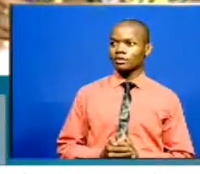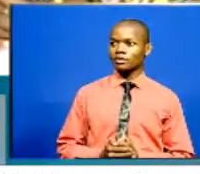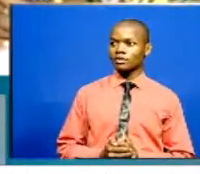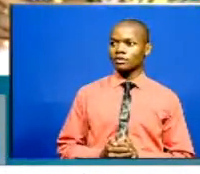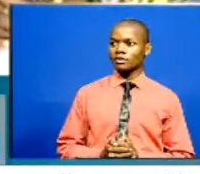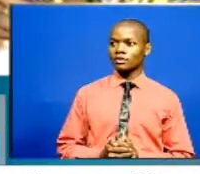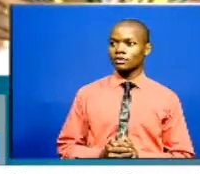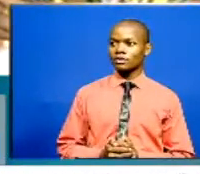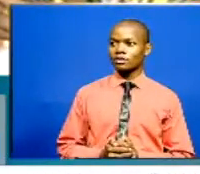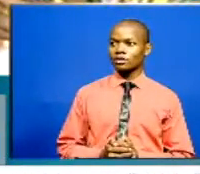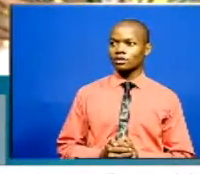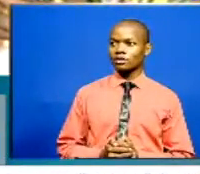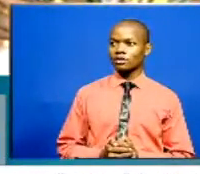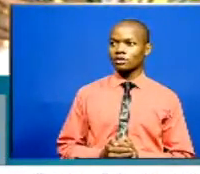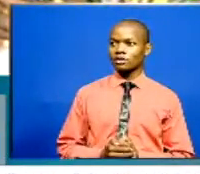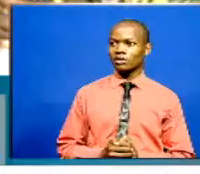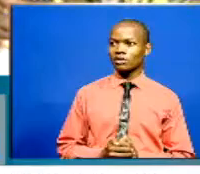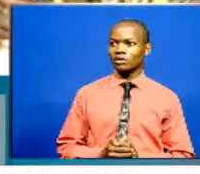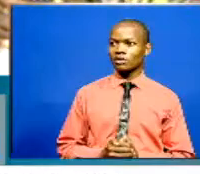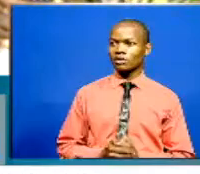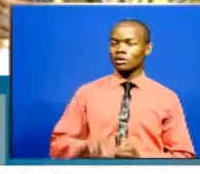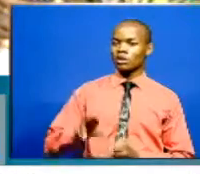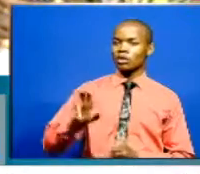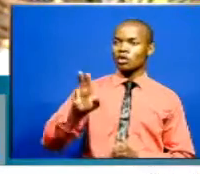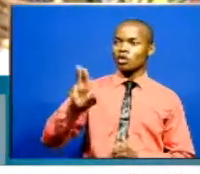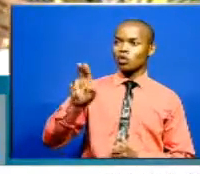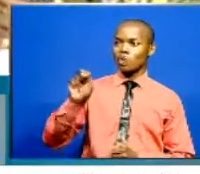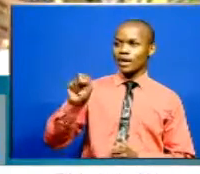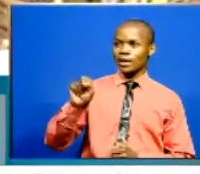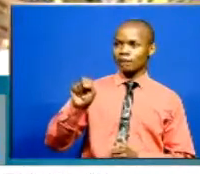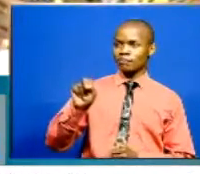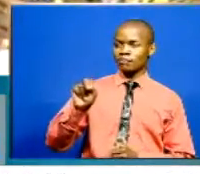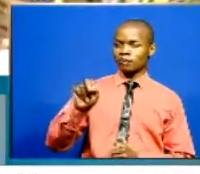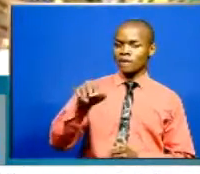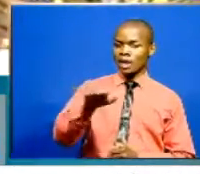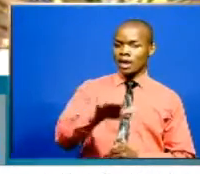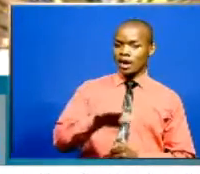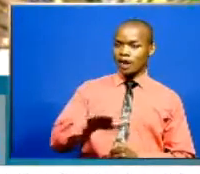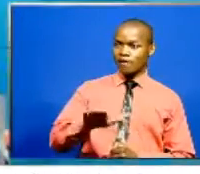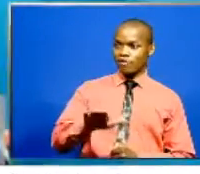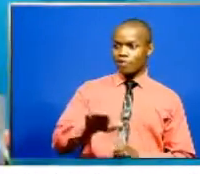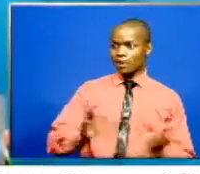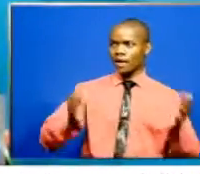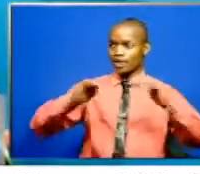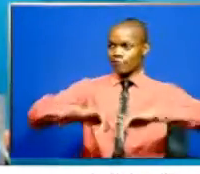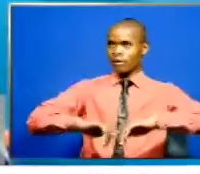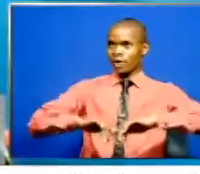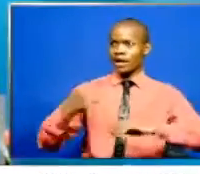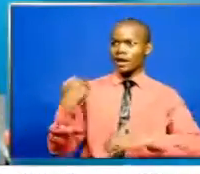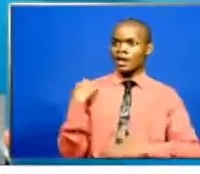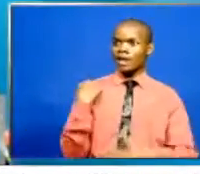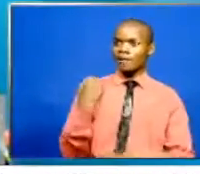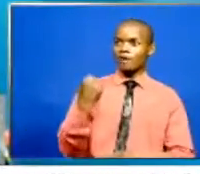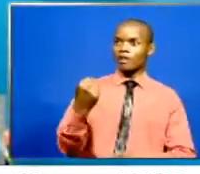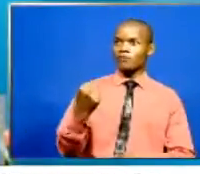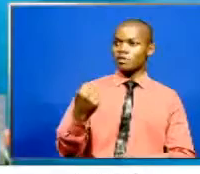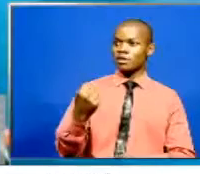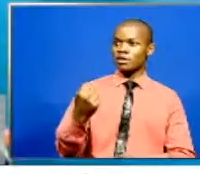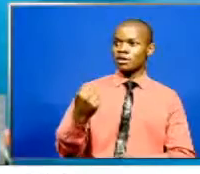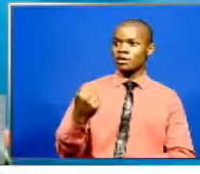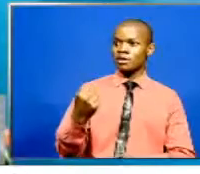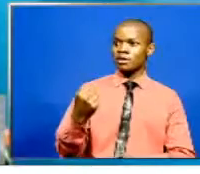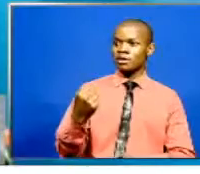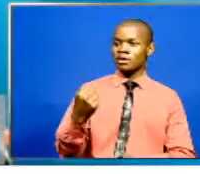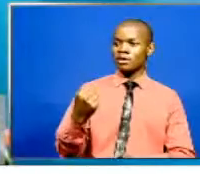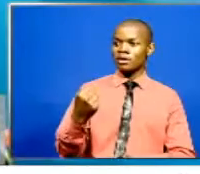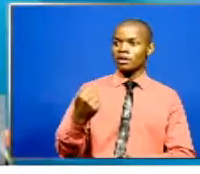This United Nations Environment Assembly is the 5th one, and it's being